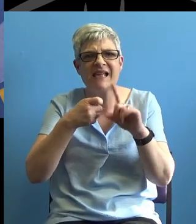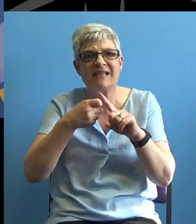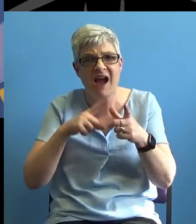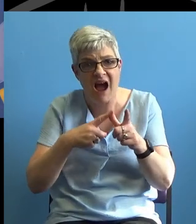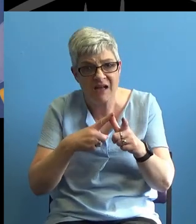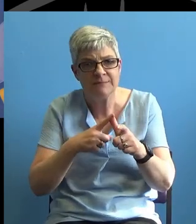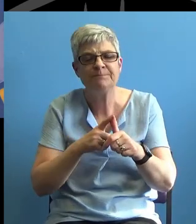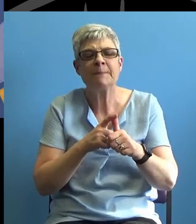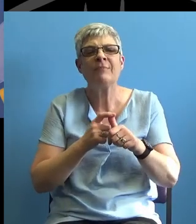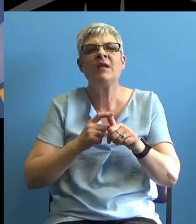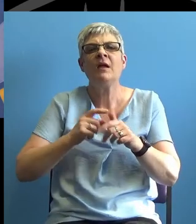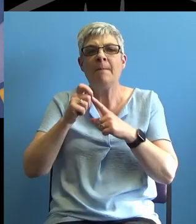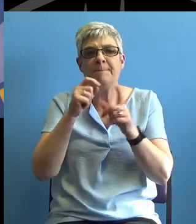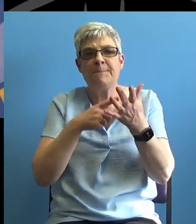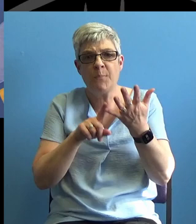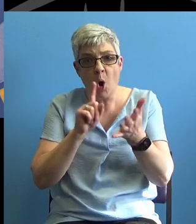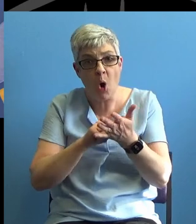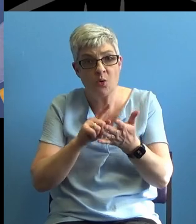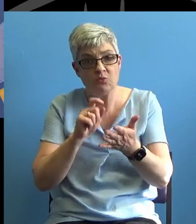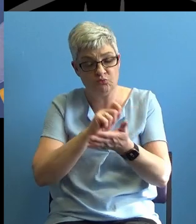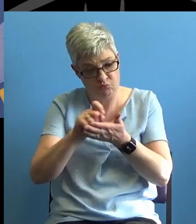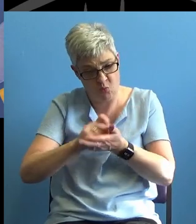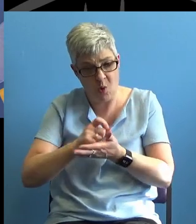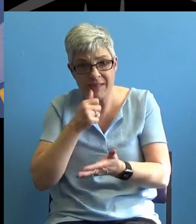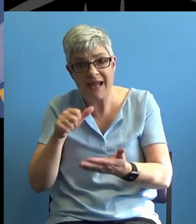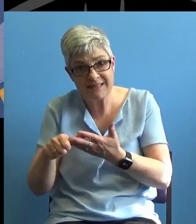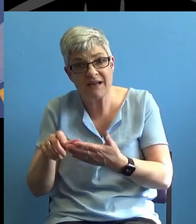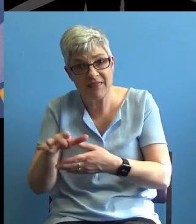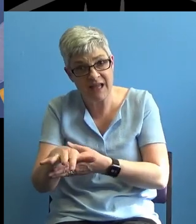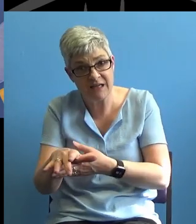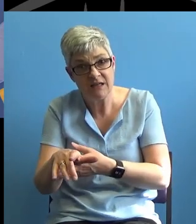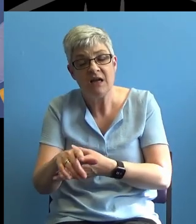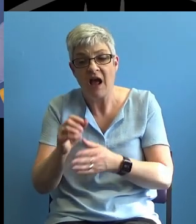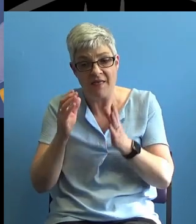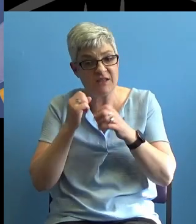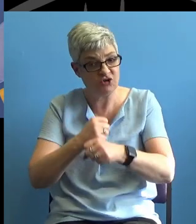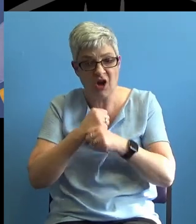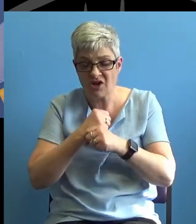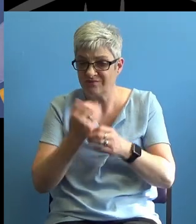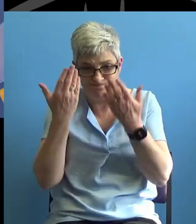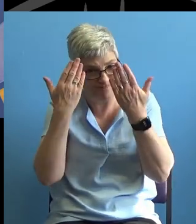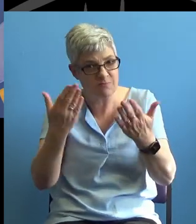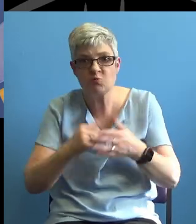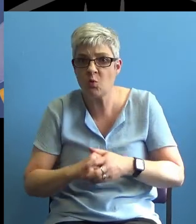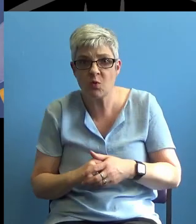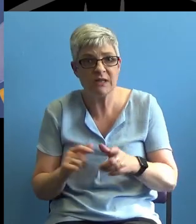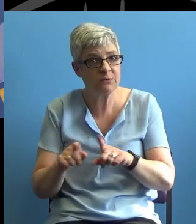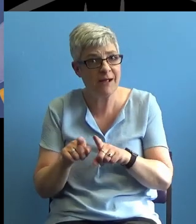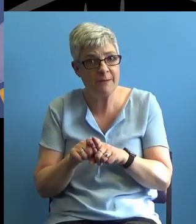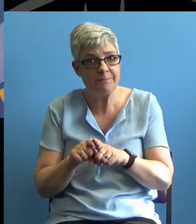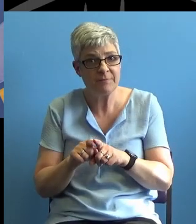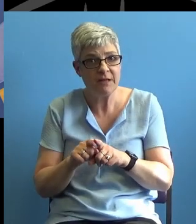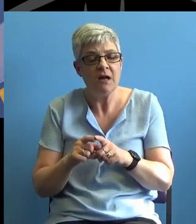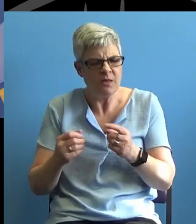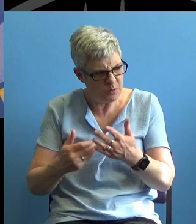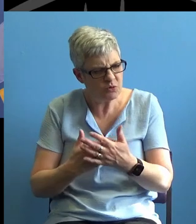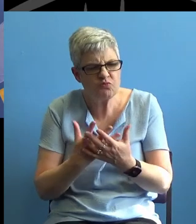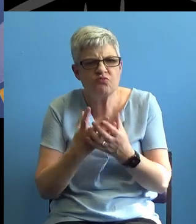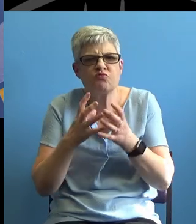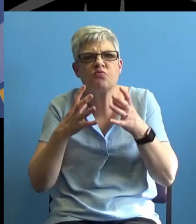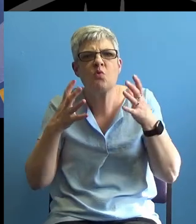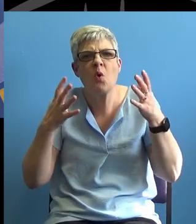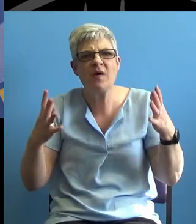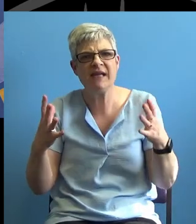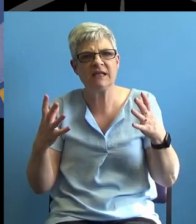the Apostle Paul, the church there, well, they didn't know everything either. It was a growing church, and they were showing qualities